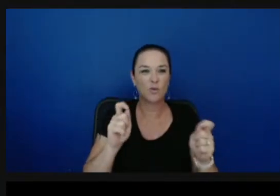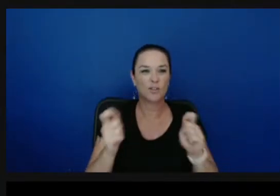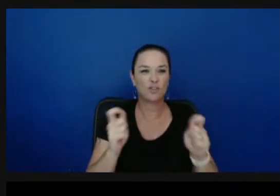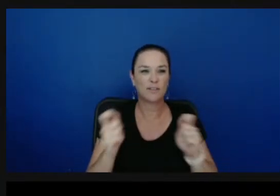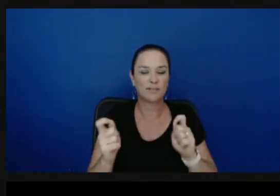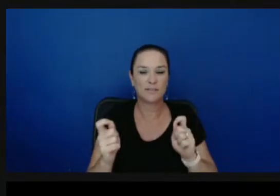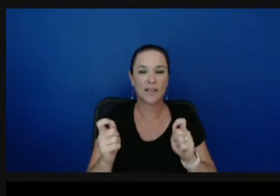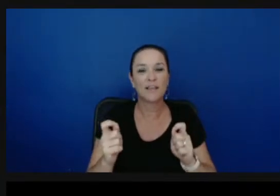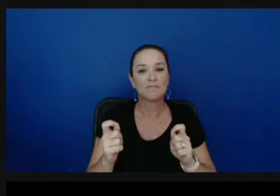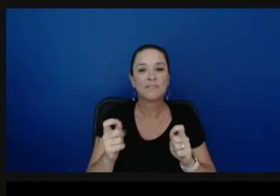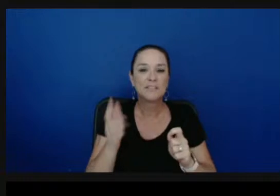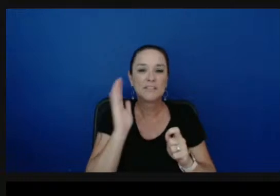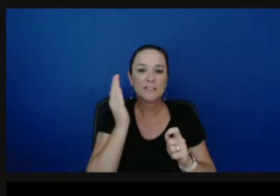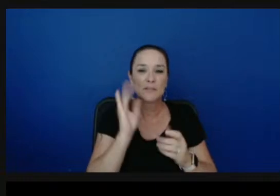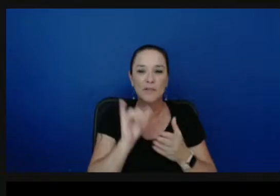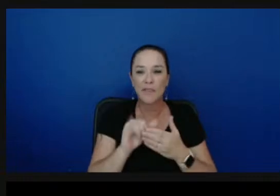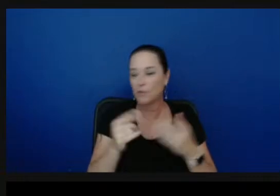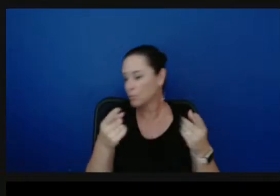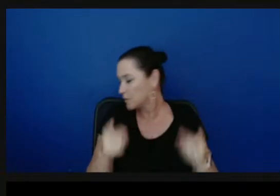to be happening as well.